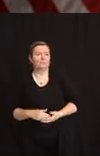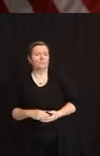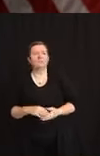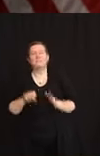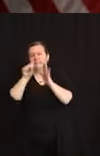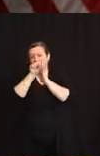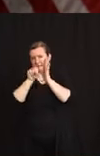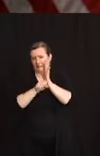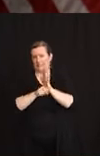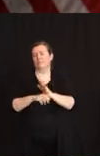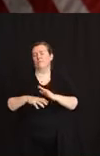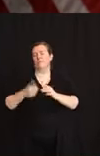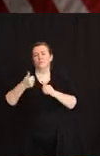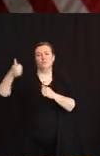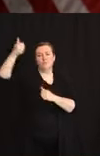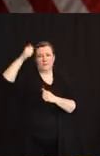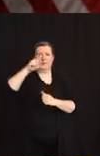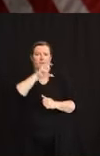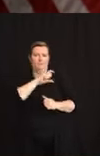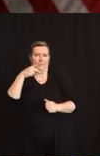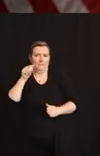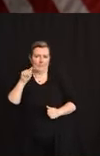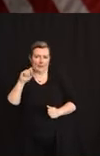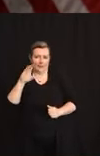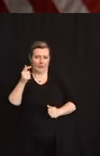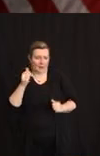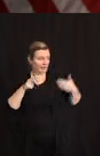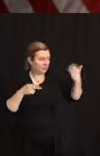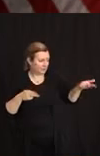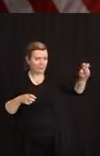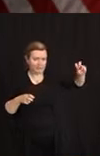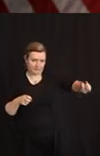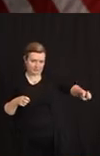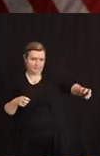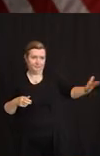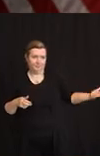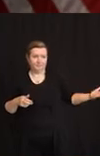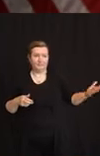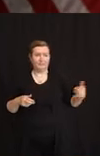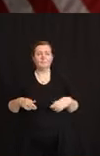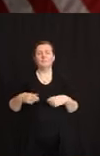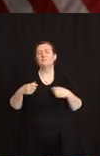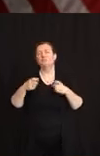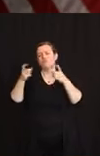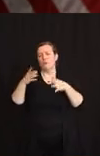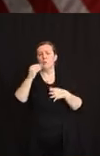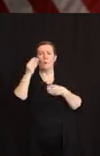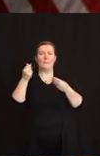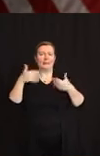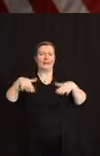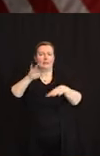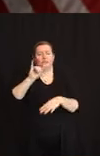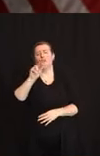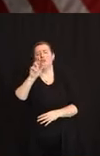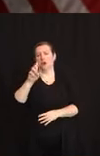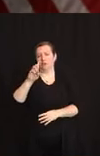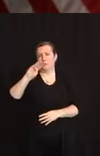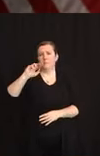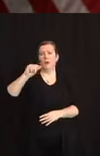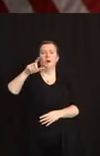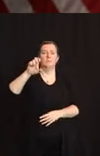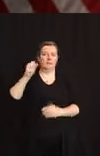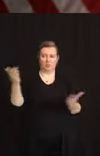The Director of the Department of Homeland Security and Preparedness, Jared Maples, is with us. I don't see Paramel. Hey, there you go. Paramel Garg,